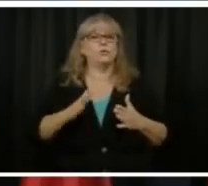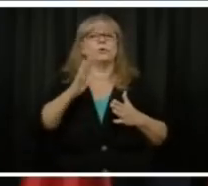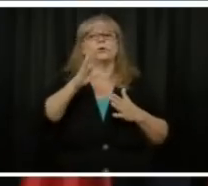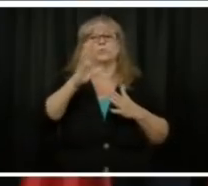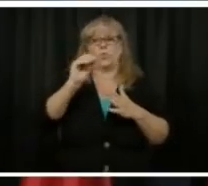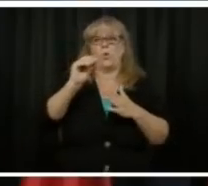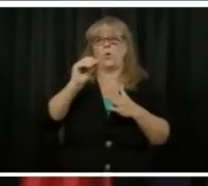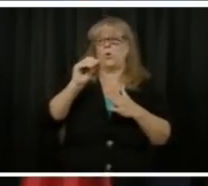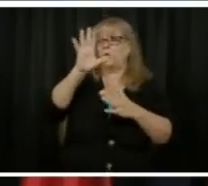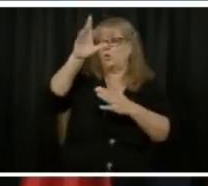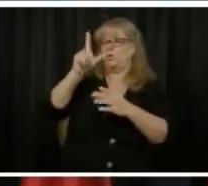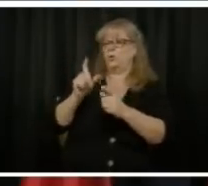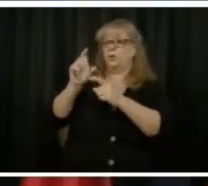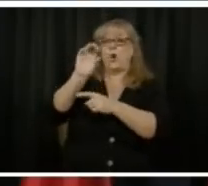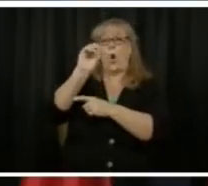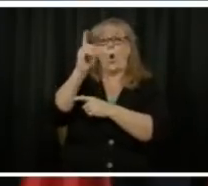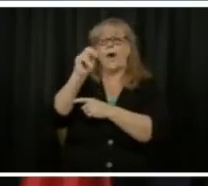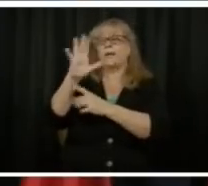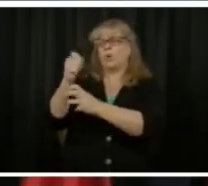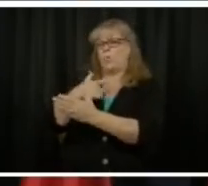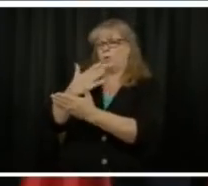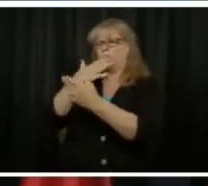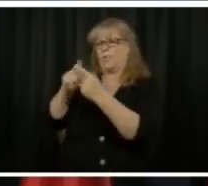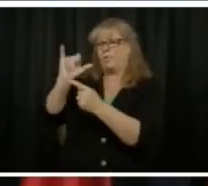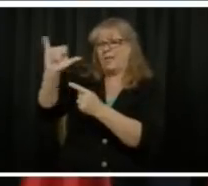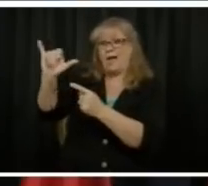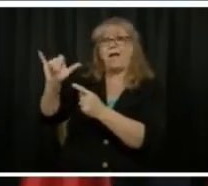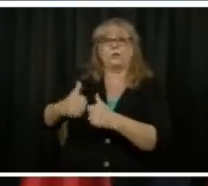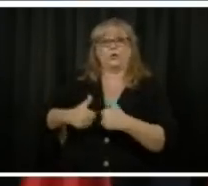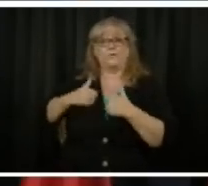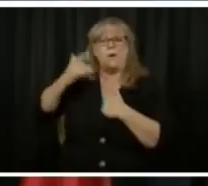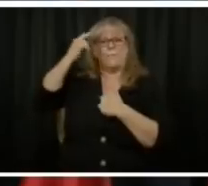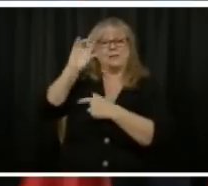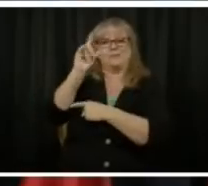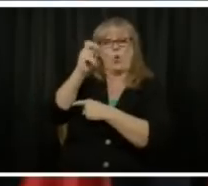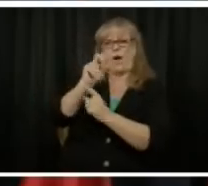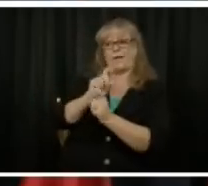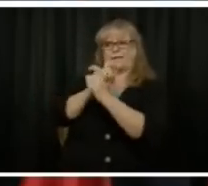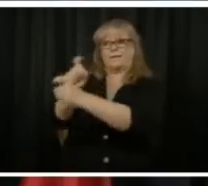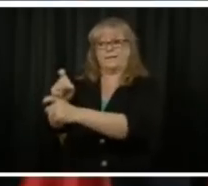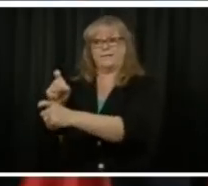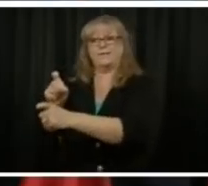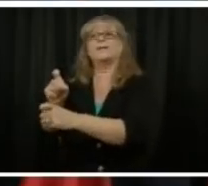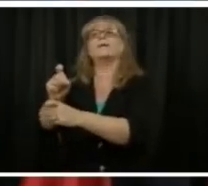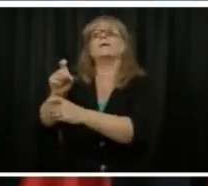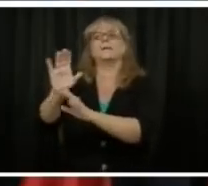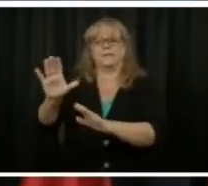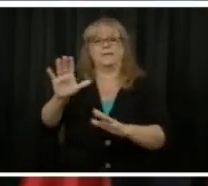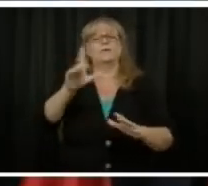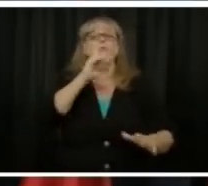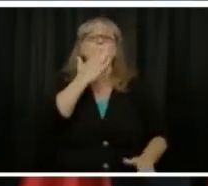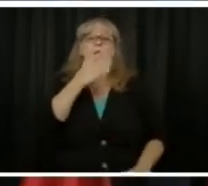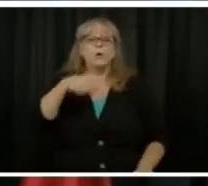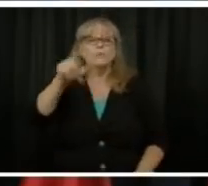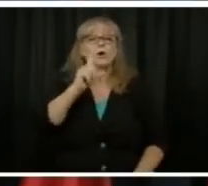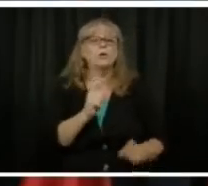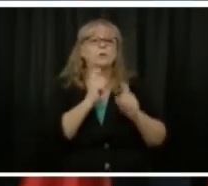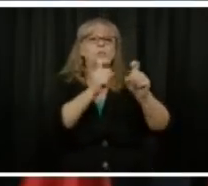up to be a organ donor to potentially save the life of somebody else. And of course, we